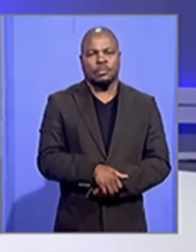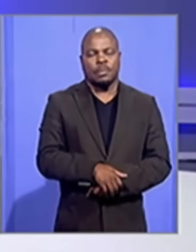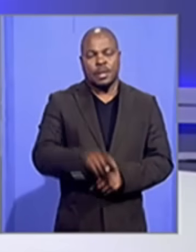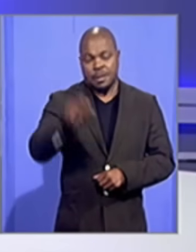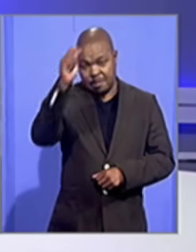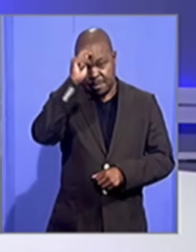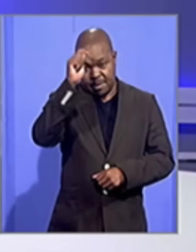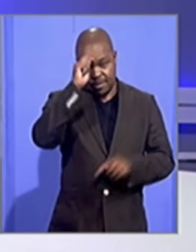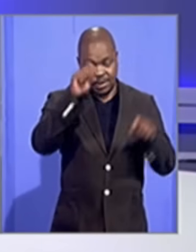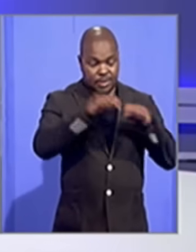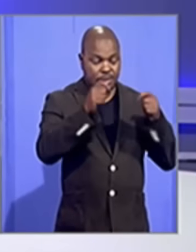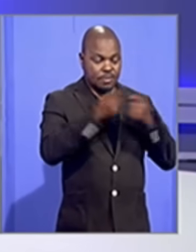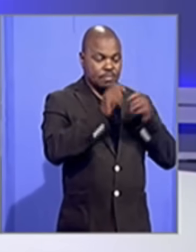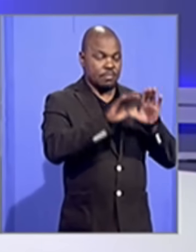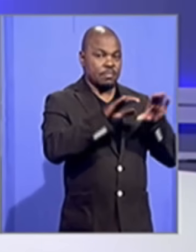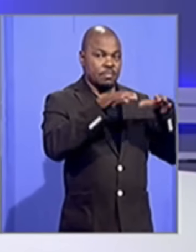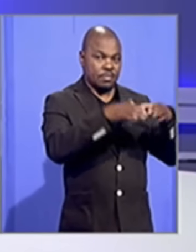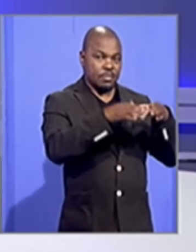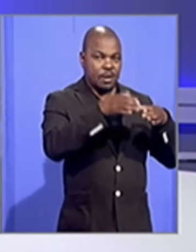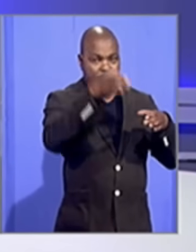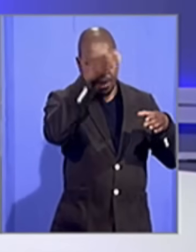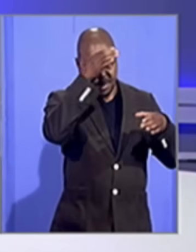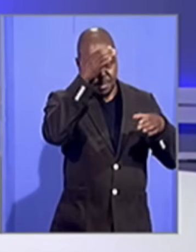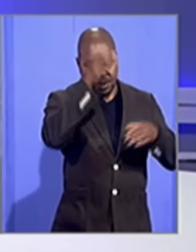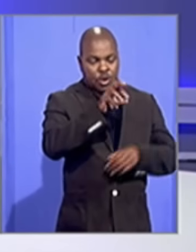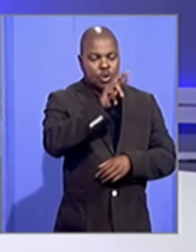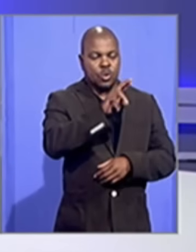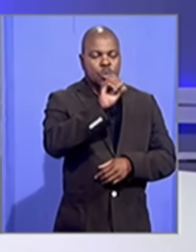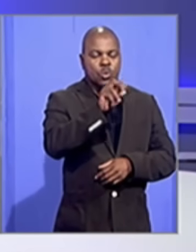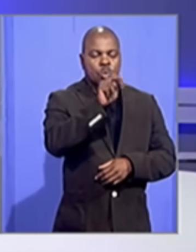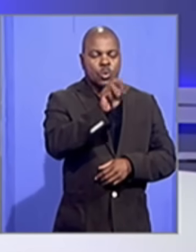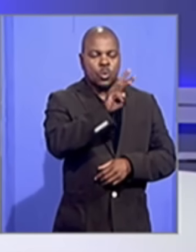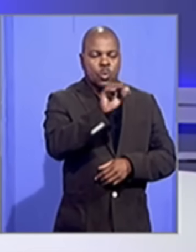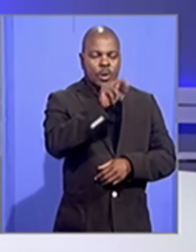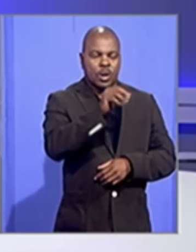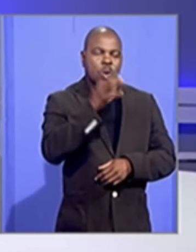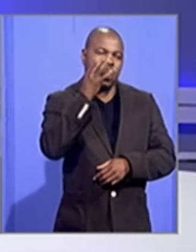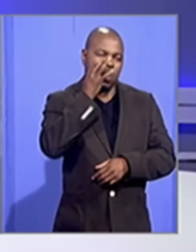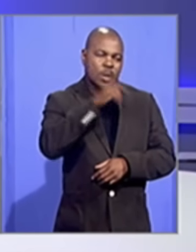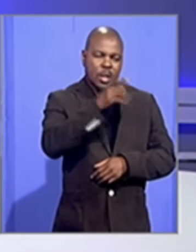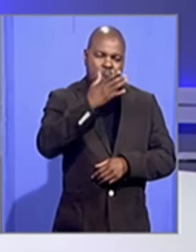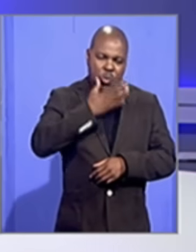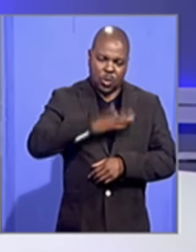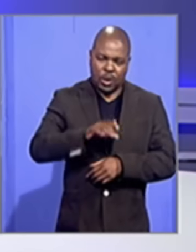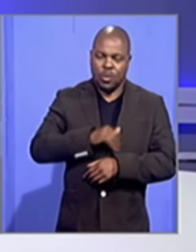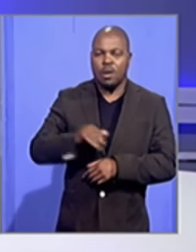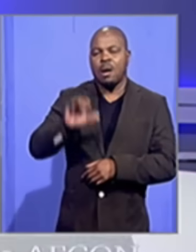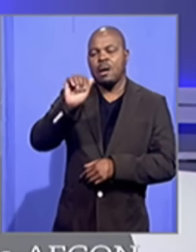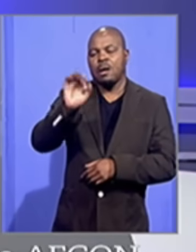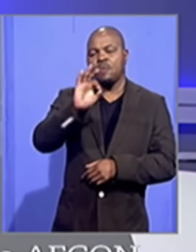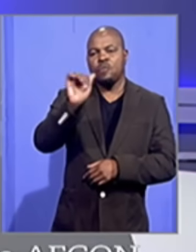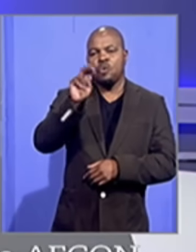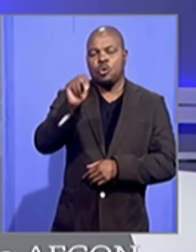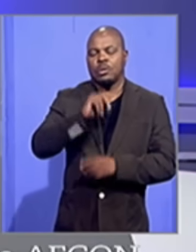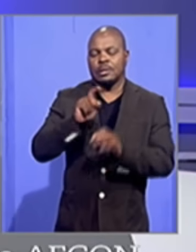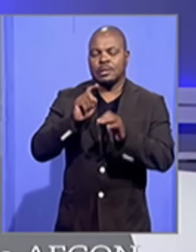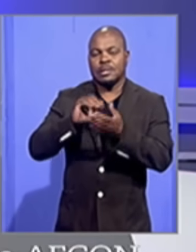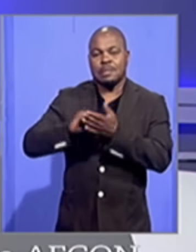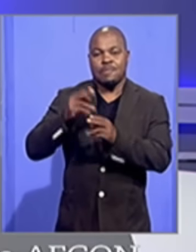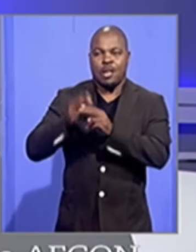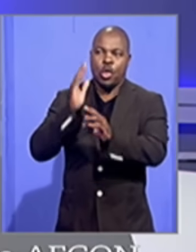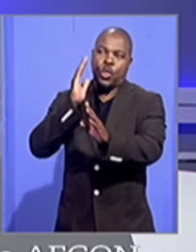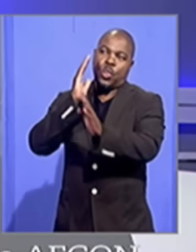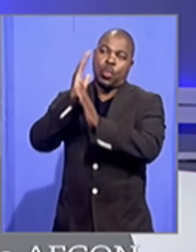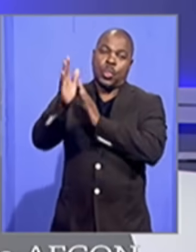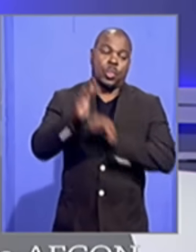Mokapitene wa Bafana Bafana Ronwen Williams a re maikaelelo a bone ke go fitlhelela seka makgaolakgang sa Africa Cup of Nations e e